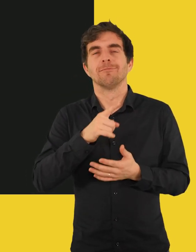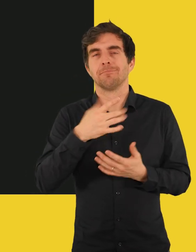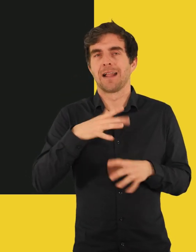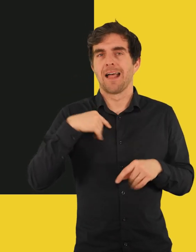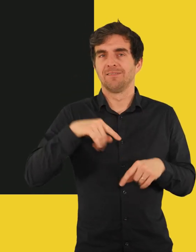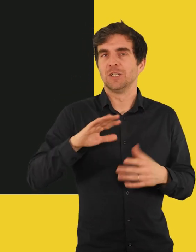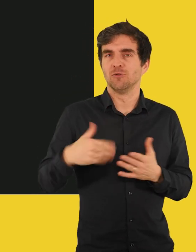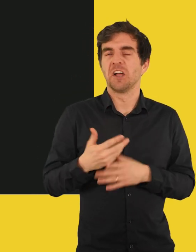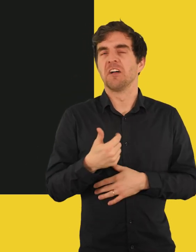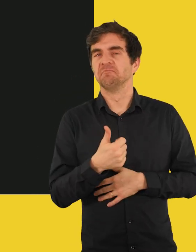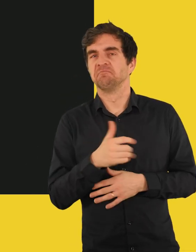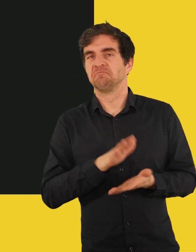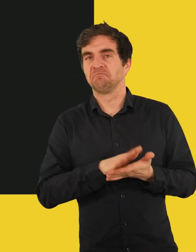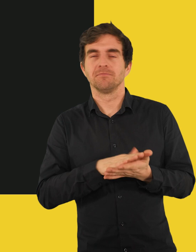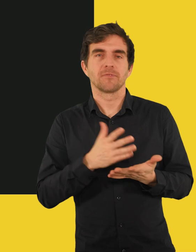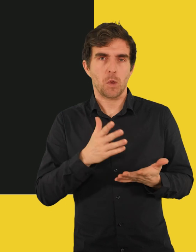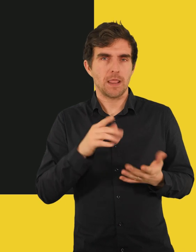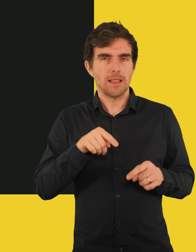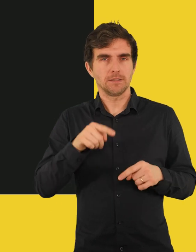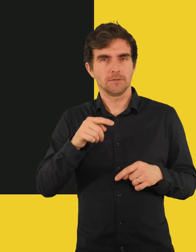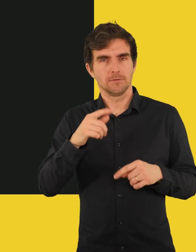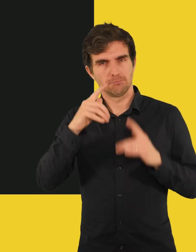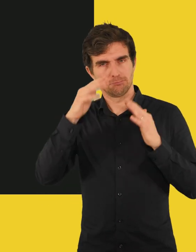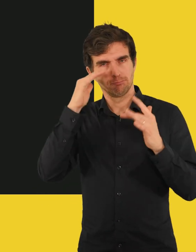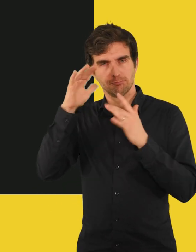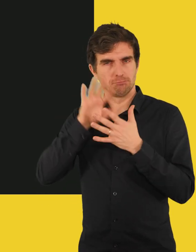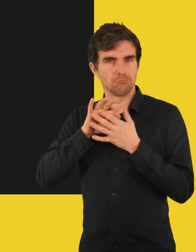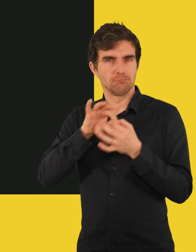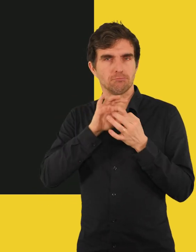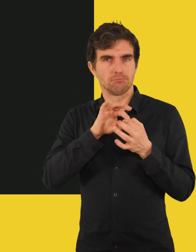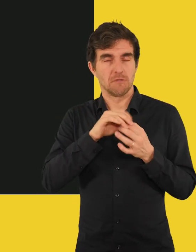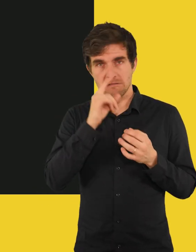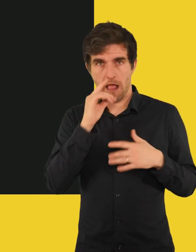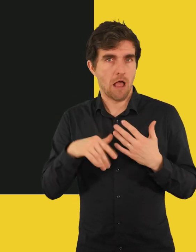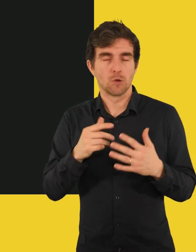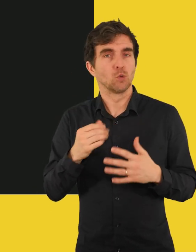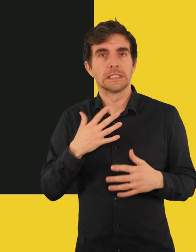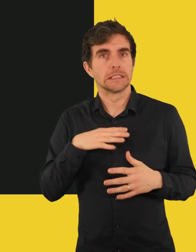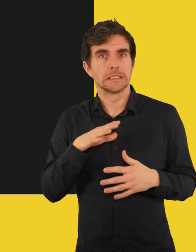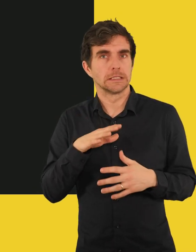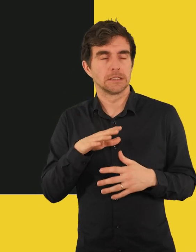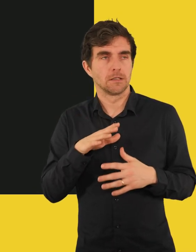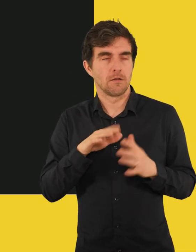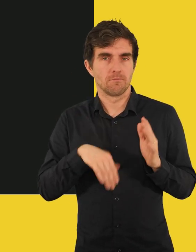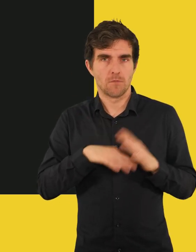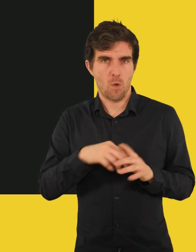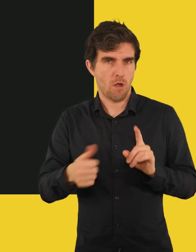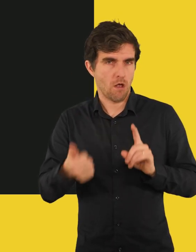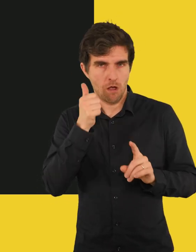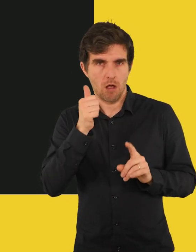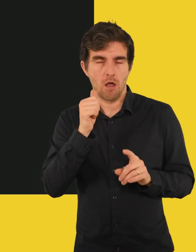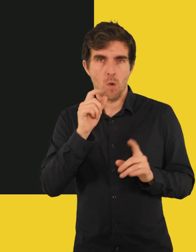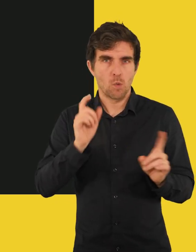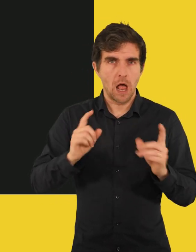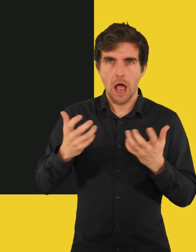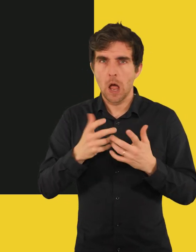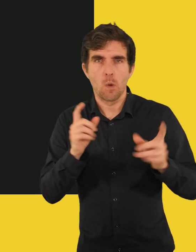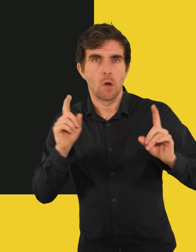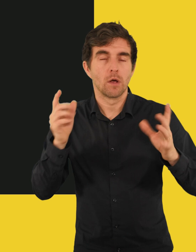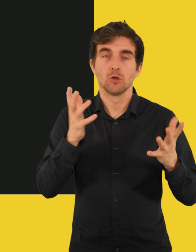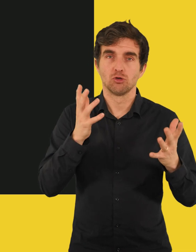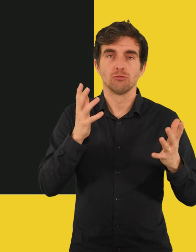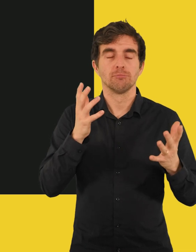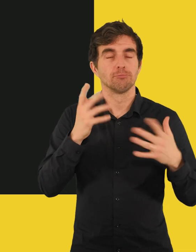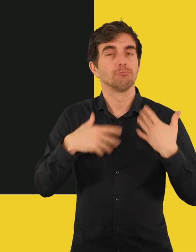for a little while. And so for us, it's understanding that they have done something without understanding what it